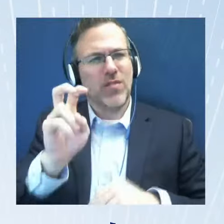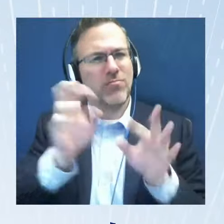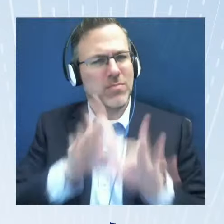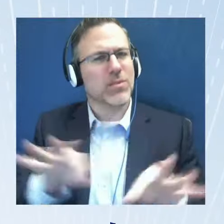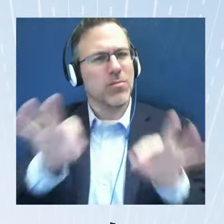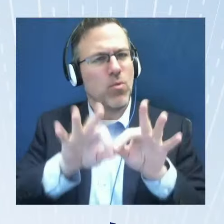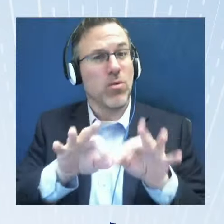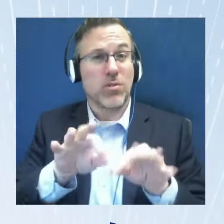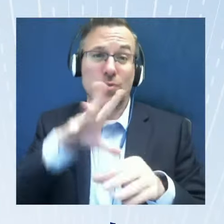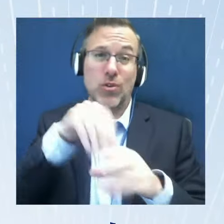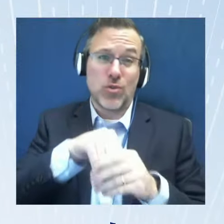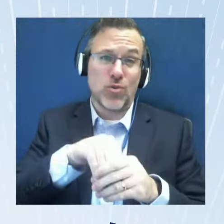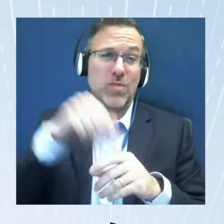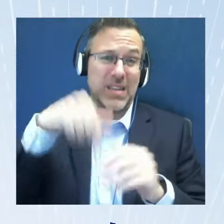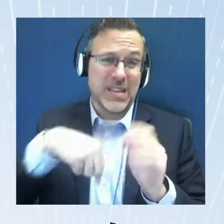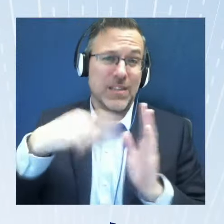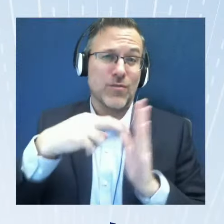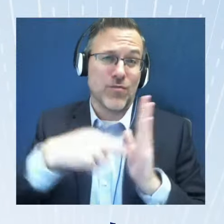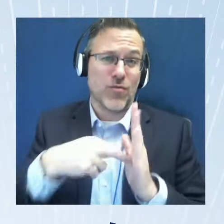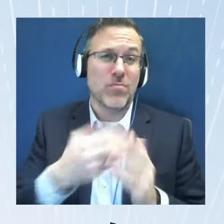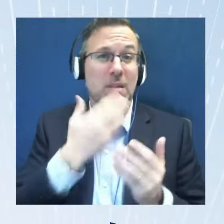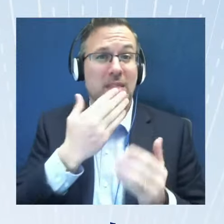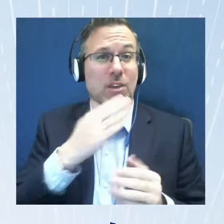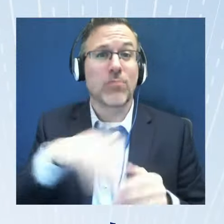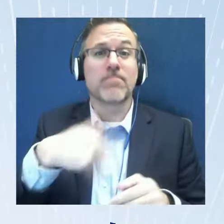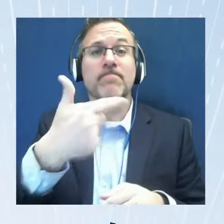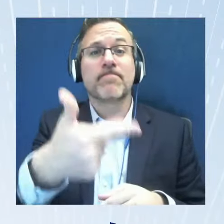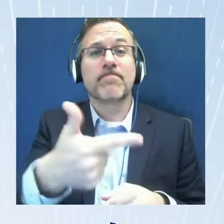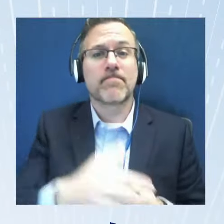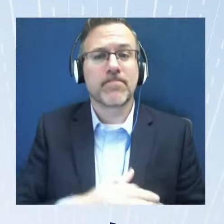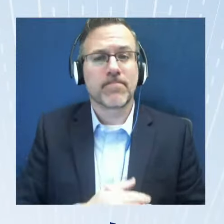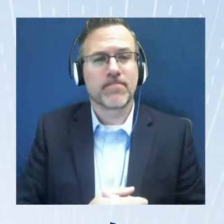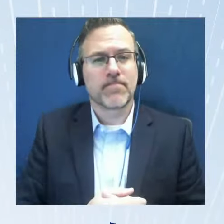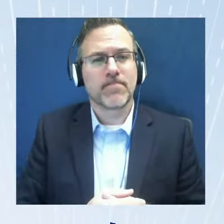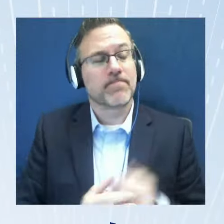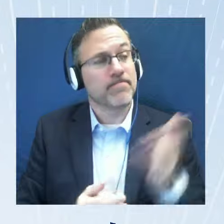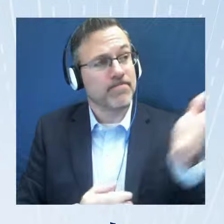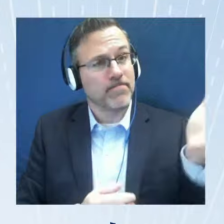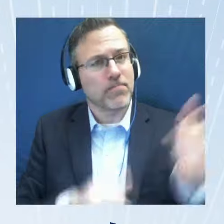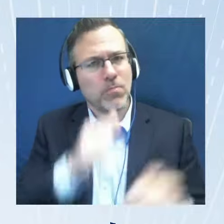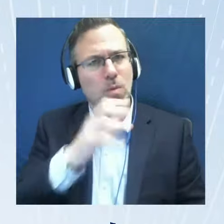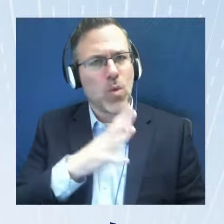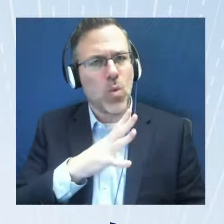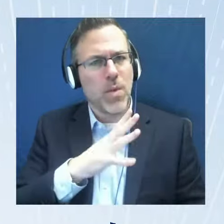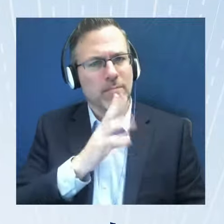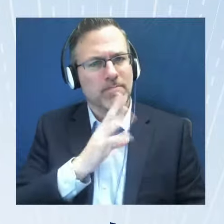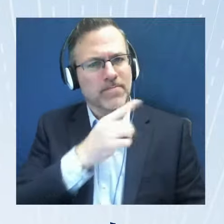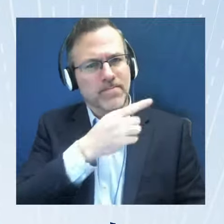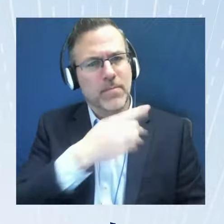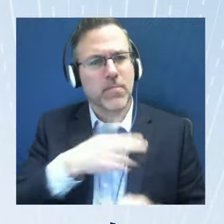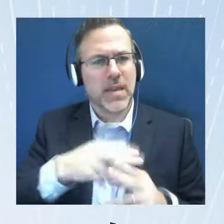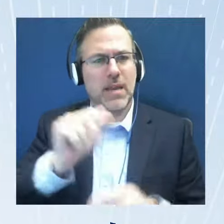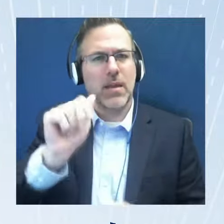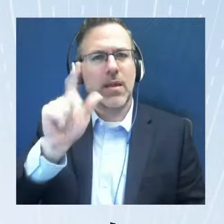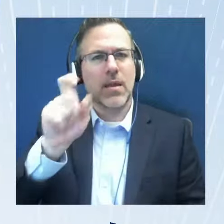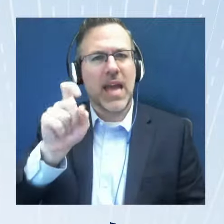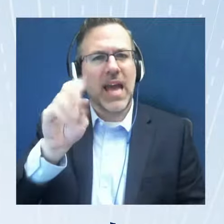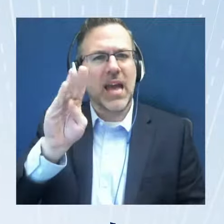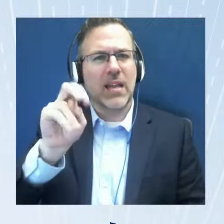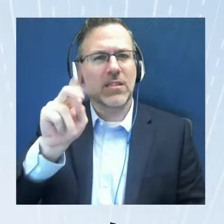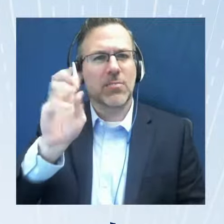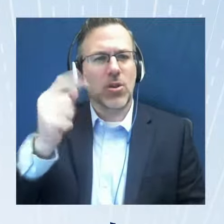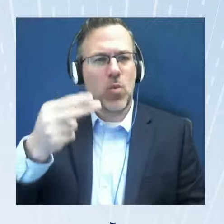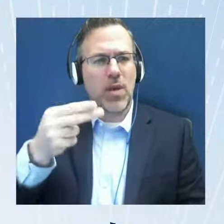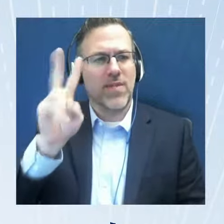you. Next question. Thank you so much, Secretary. This is Alex Benowith, VP Government Relations